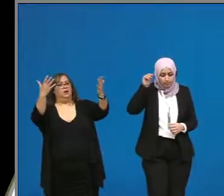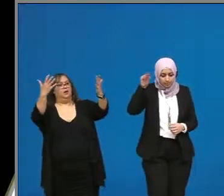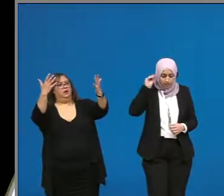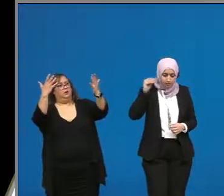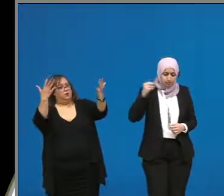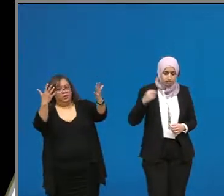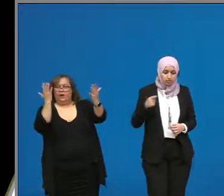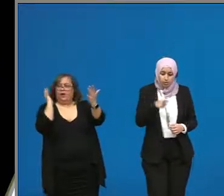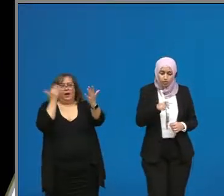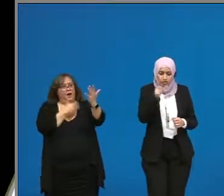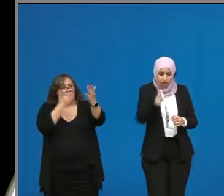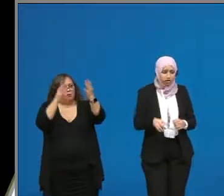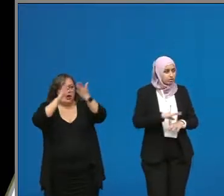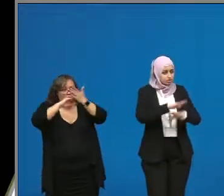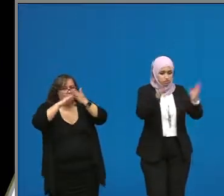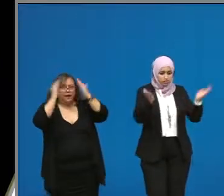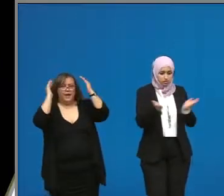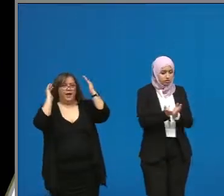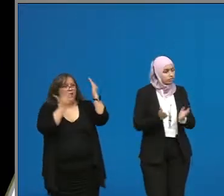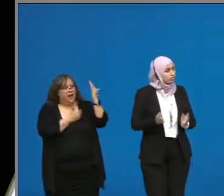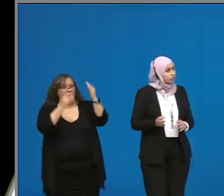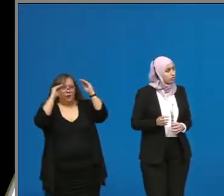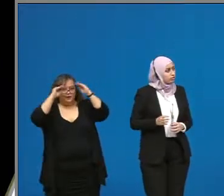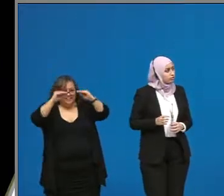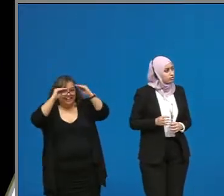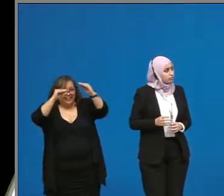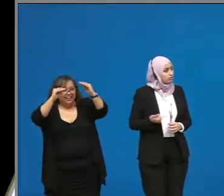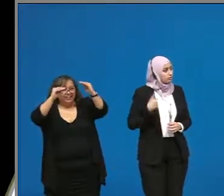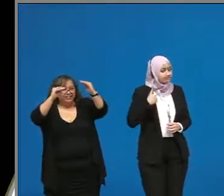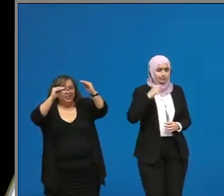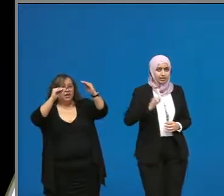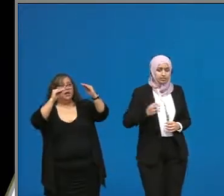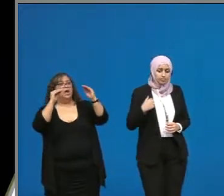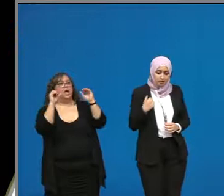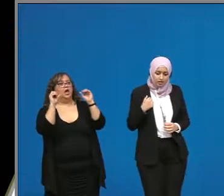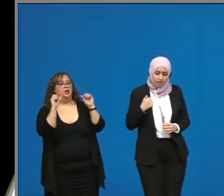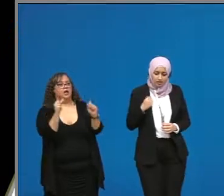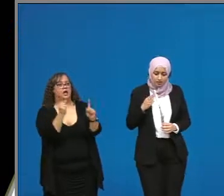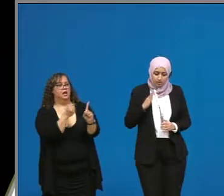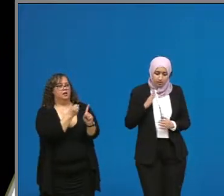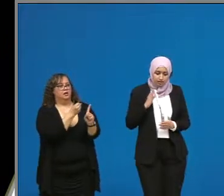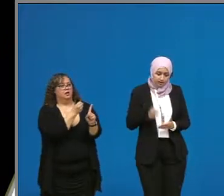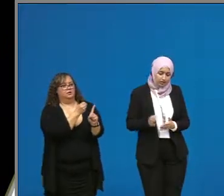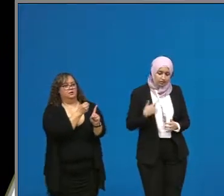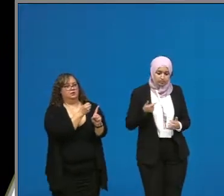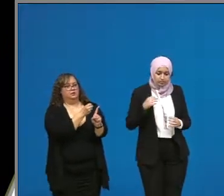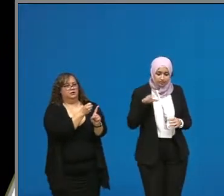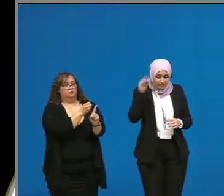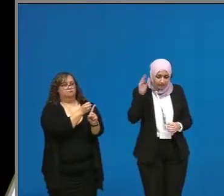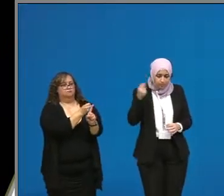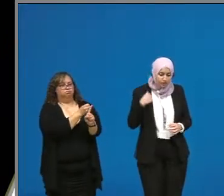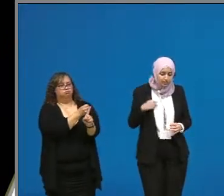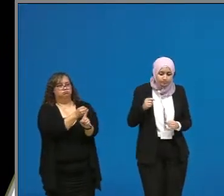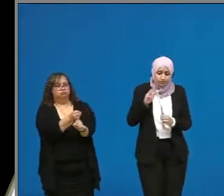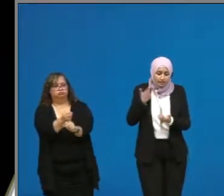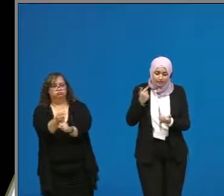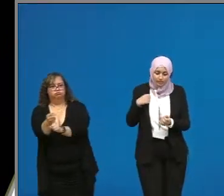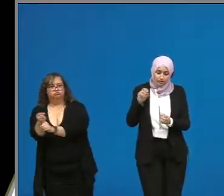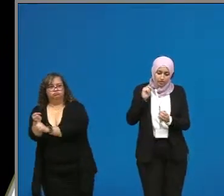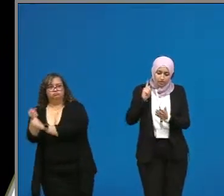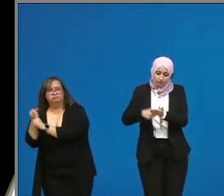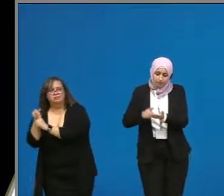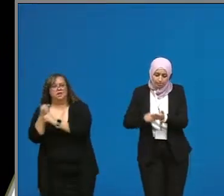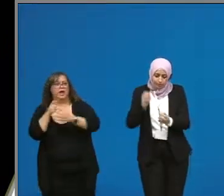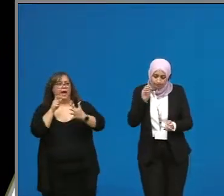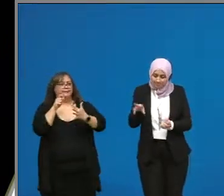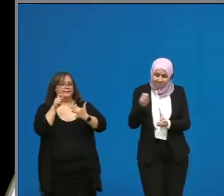the teaching that we're applying is actually taking down as many pins as humanly possible. And it's the very best that we can hope for, that when